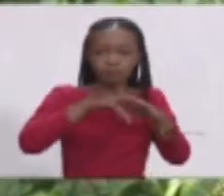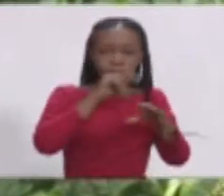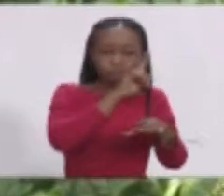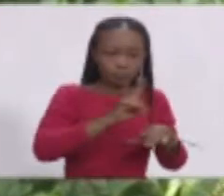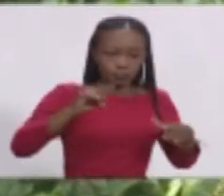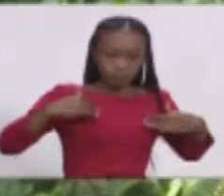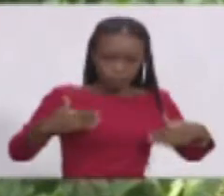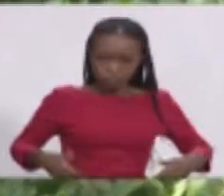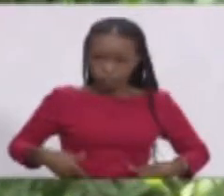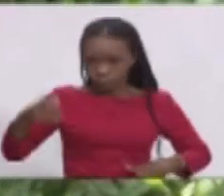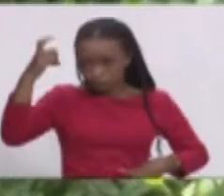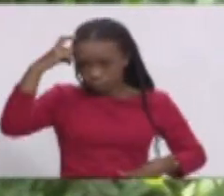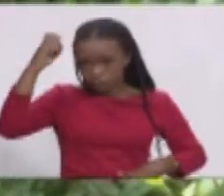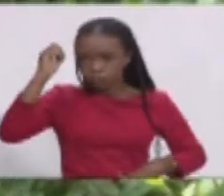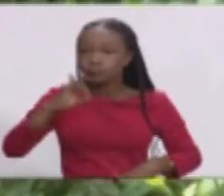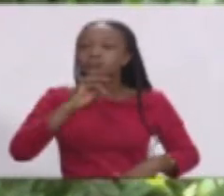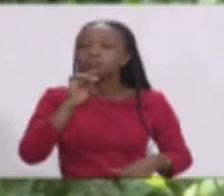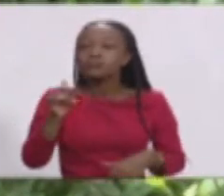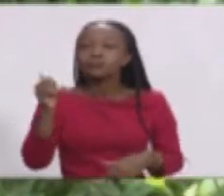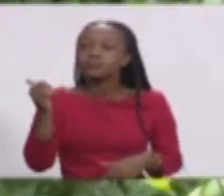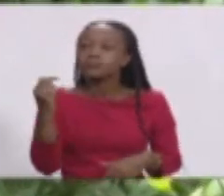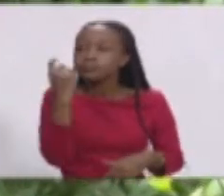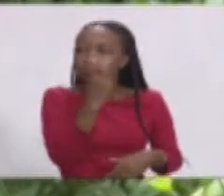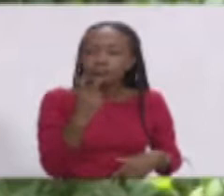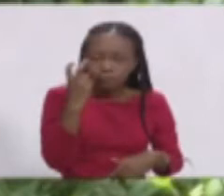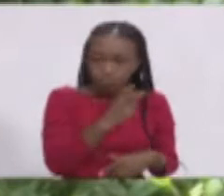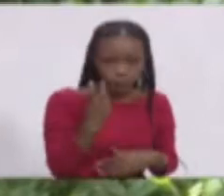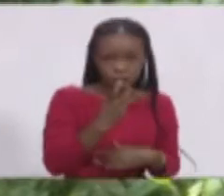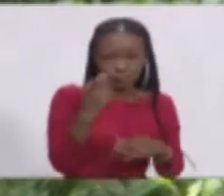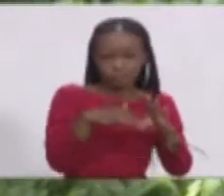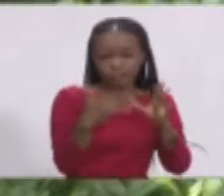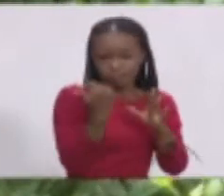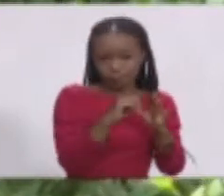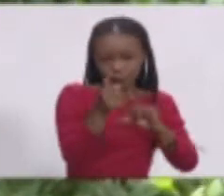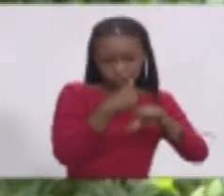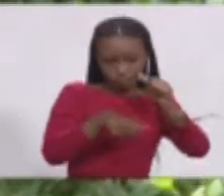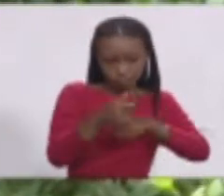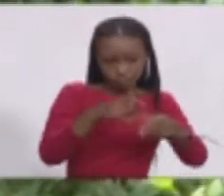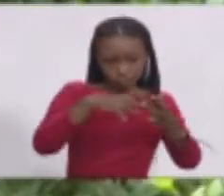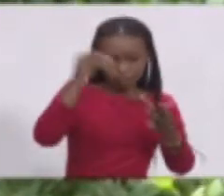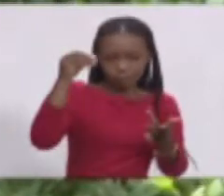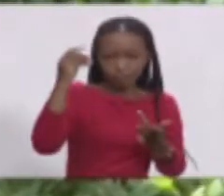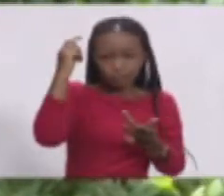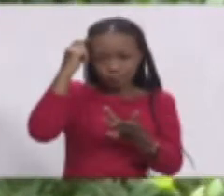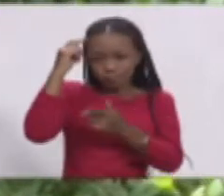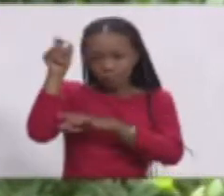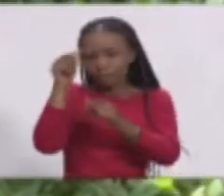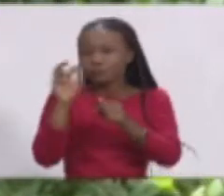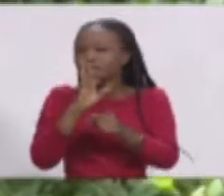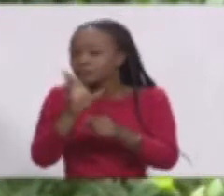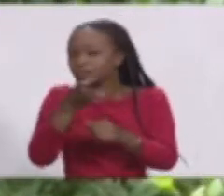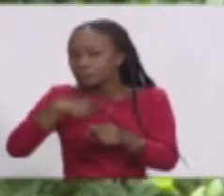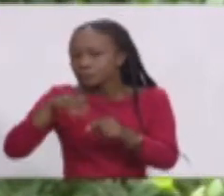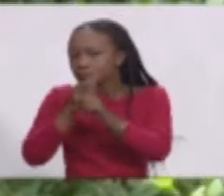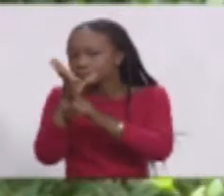if not mouth. And we need to, in whatever actions we take, we need to think about, are we exposing ourselves? Are